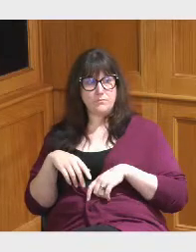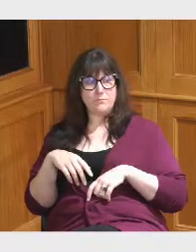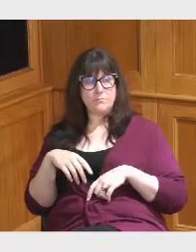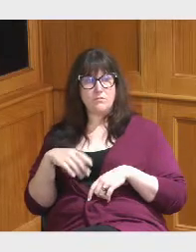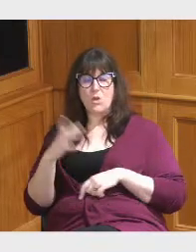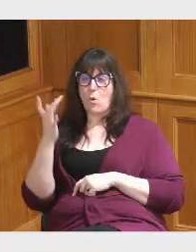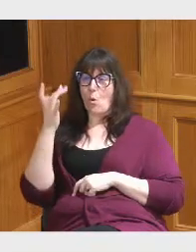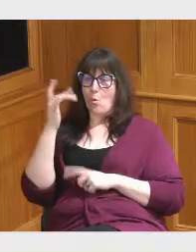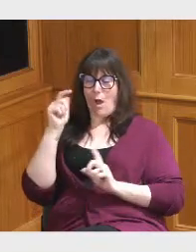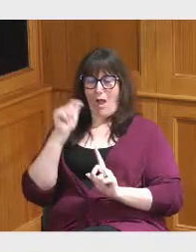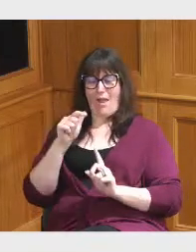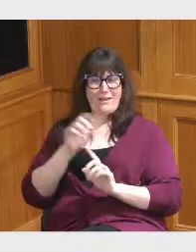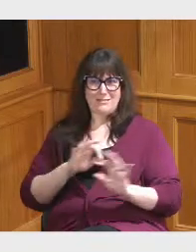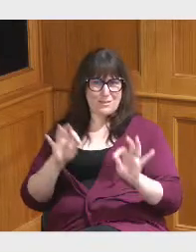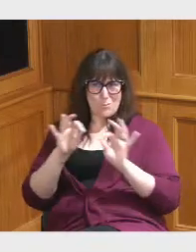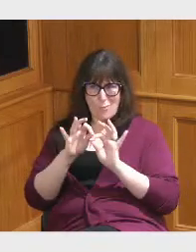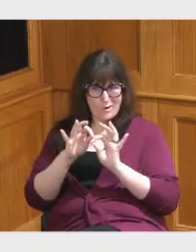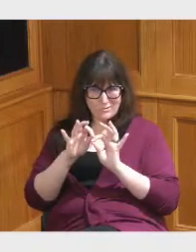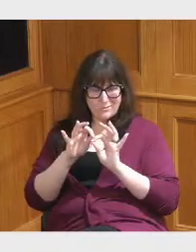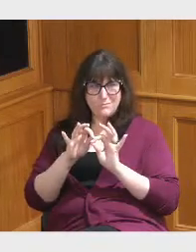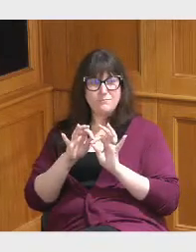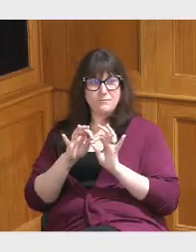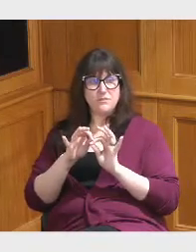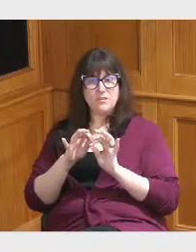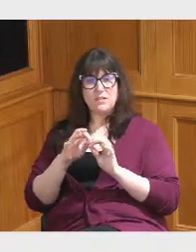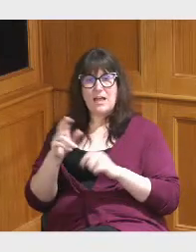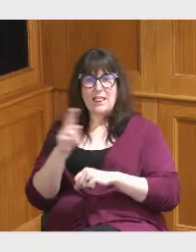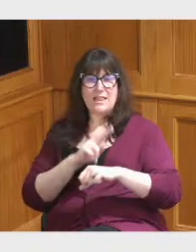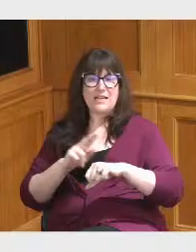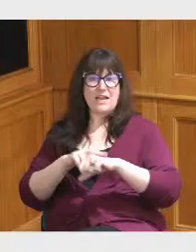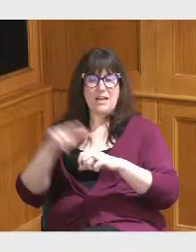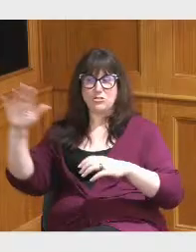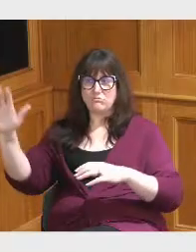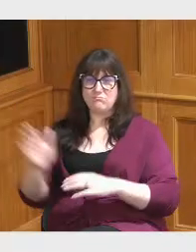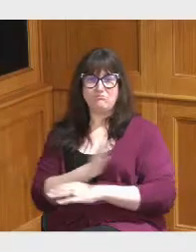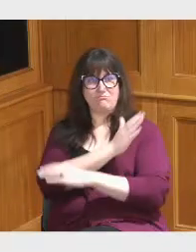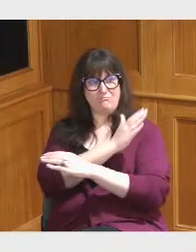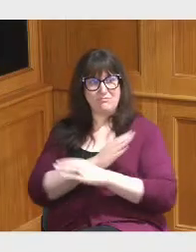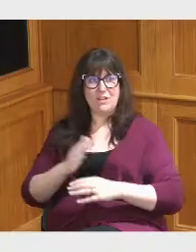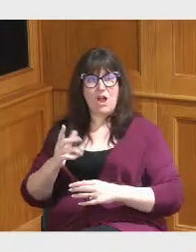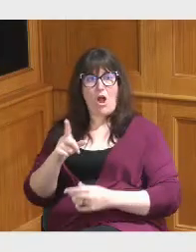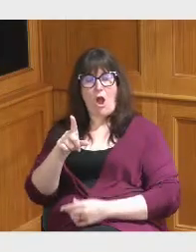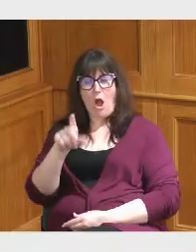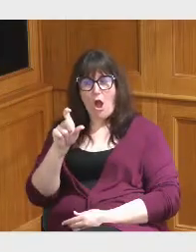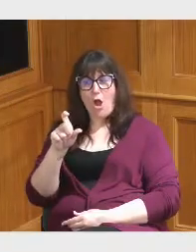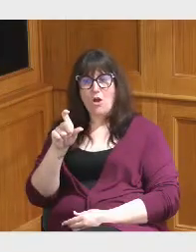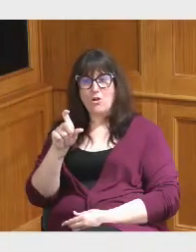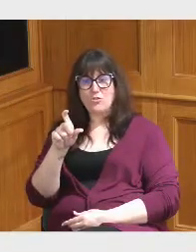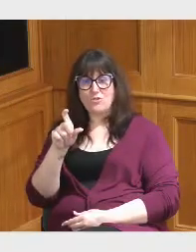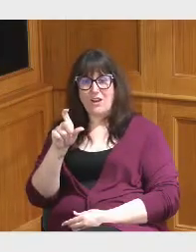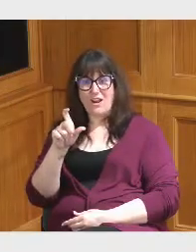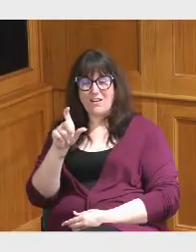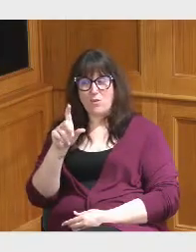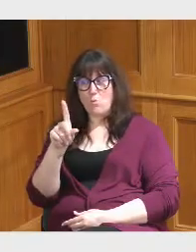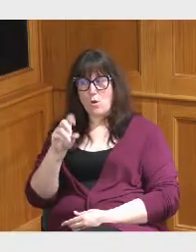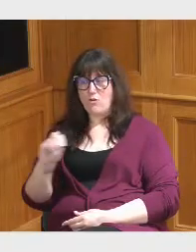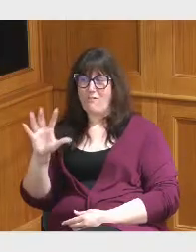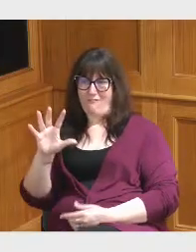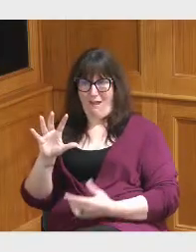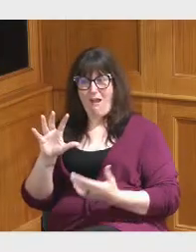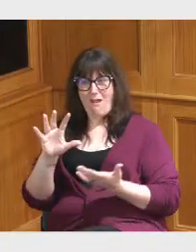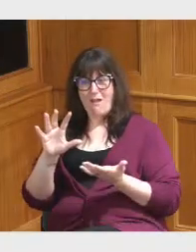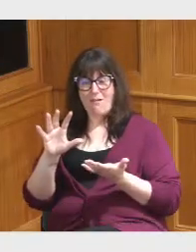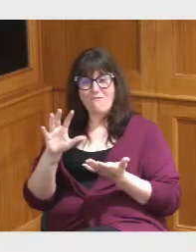So why does donation matter? Across the nation, there are over 105,000 people on the National Transplant Waiting List.